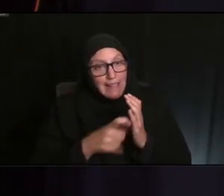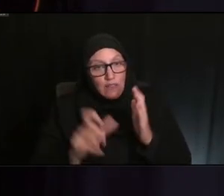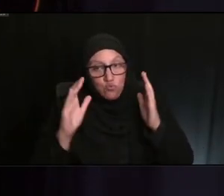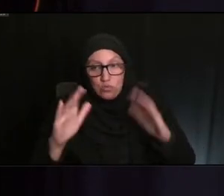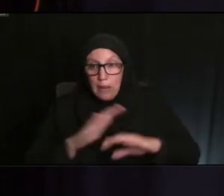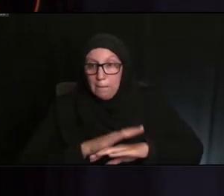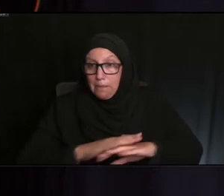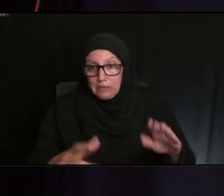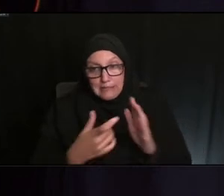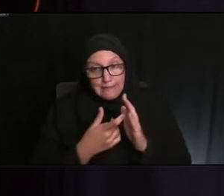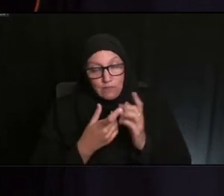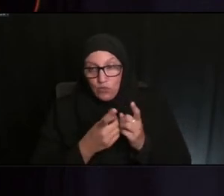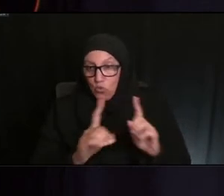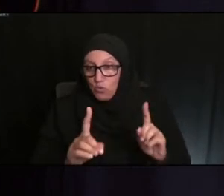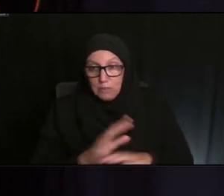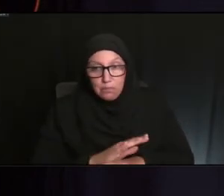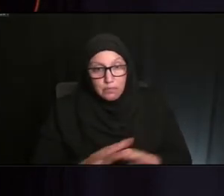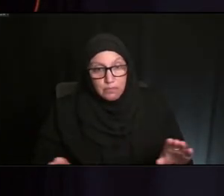able to get